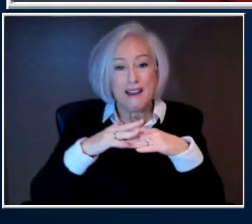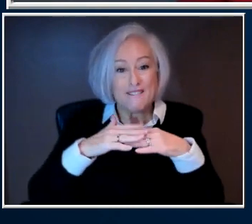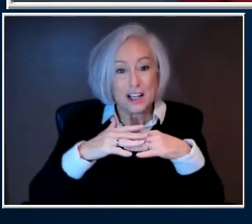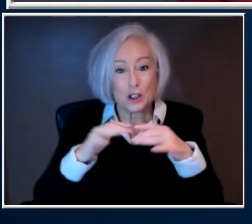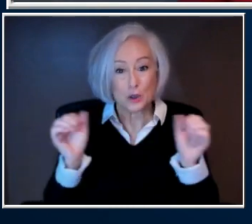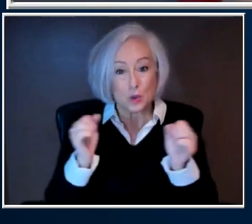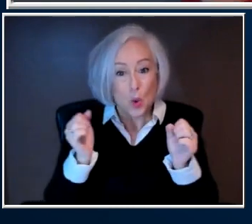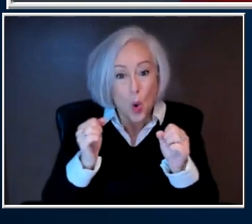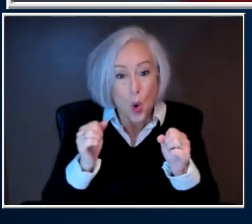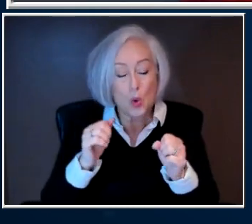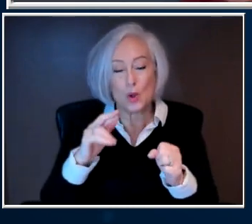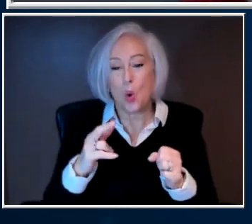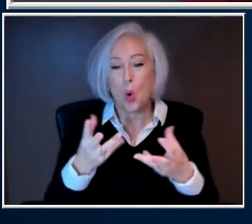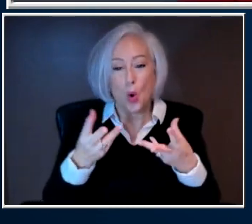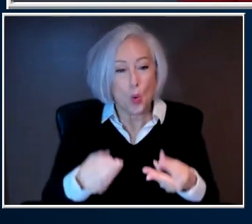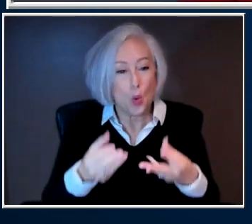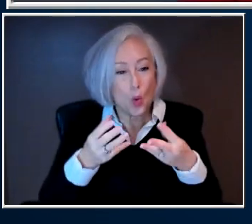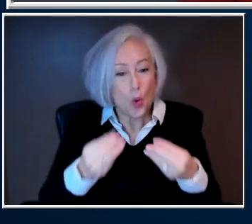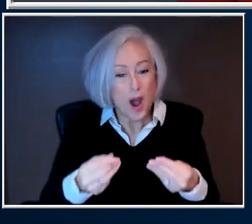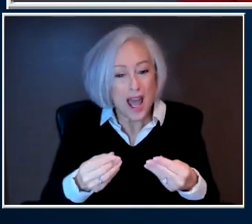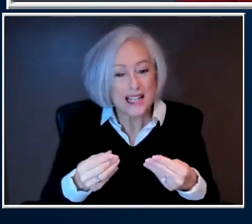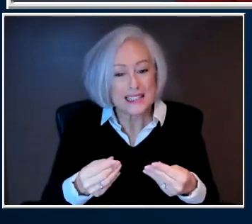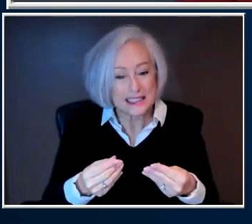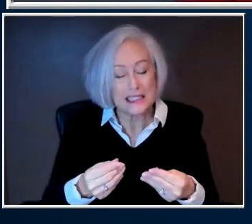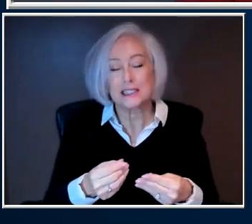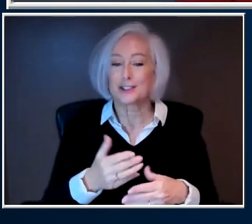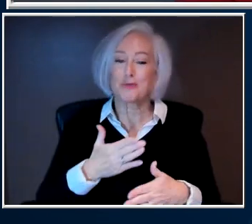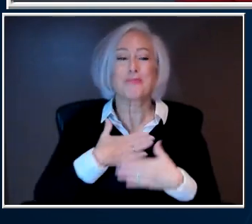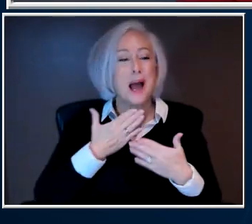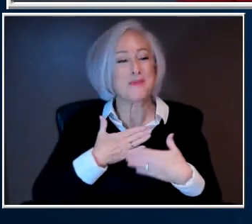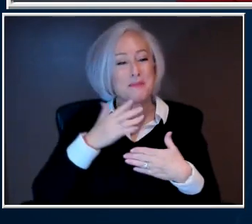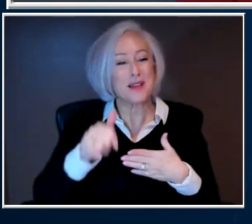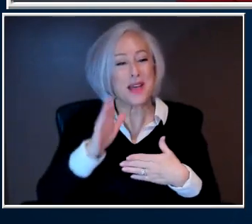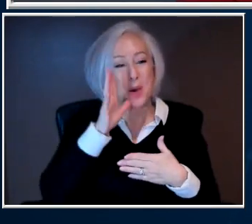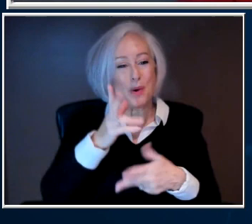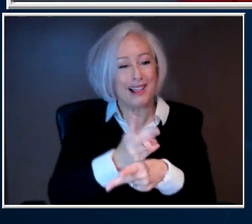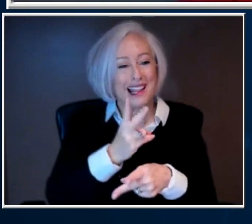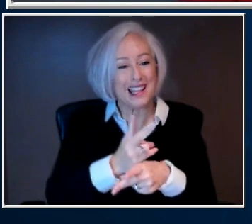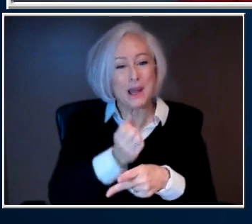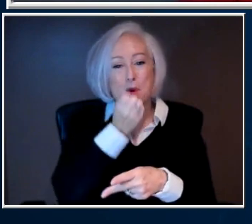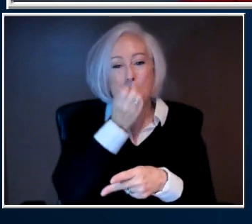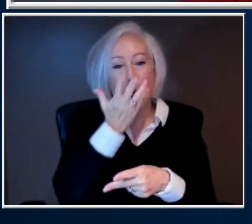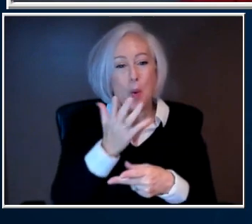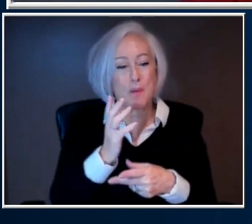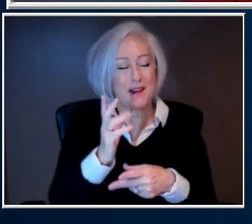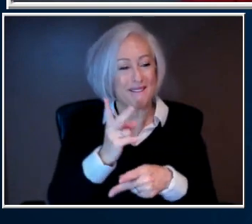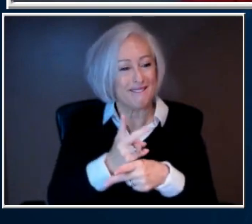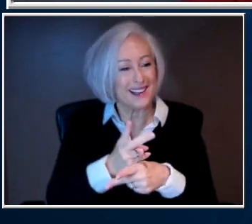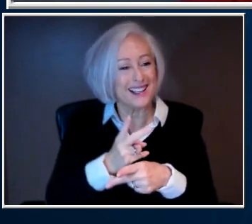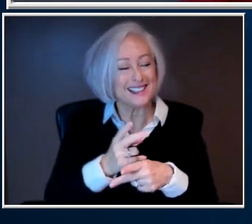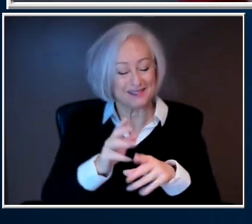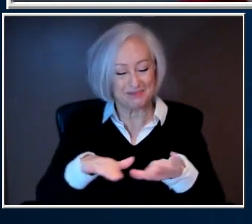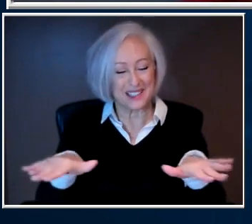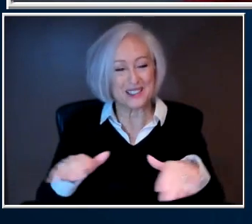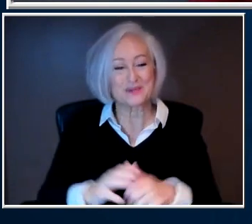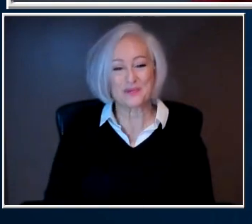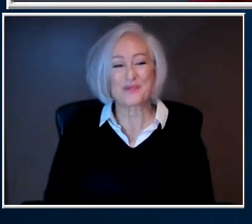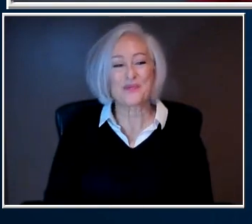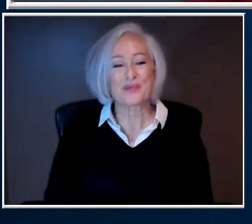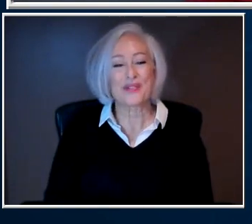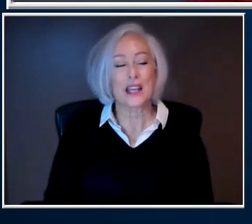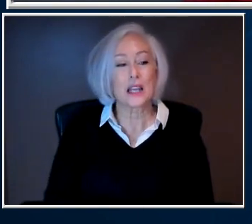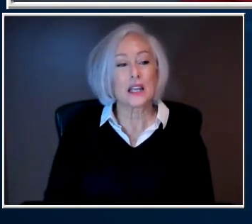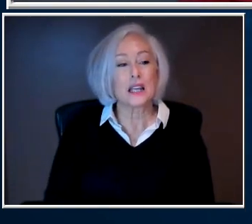parent perspective that little fingers are going to be kept warm if those kids are brought out there. When we say bundle up, Dr. Allen, there's an